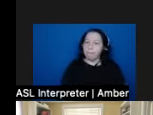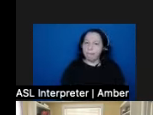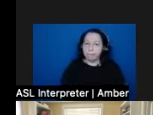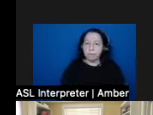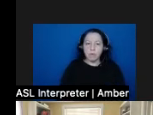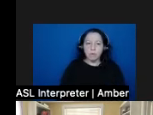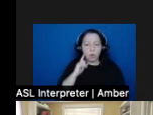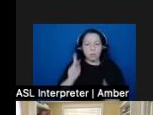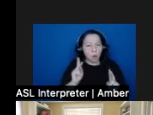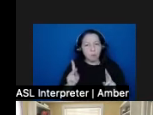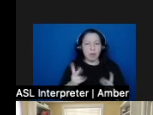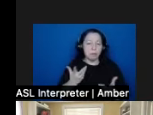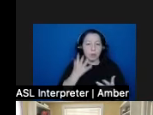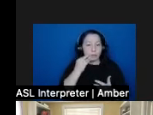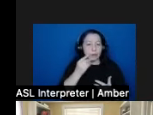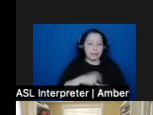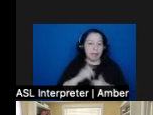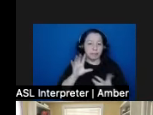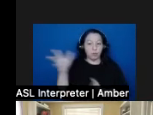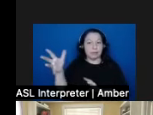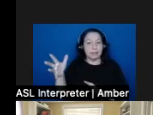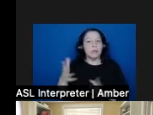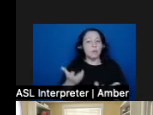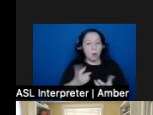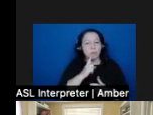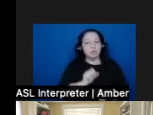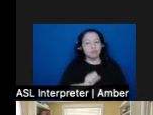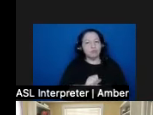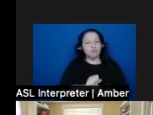are in times of crisis, right? We want to be making really good referrals when we can.